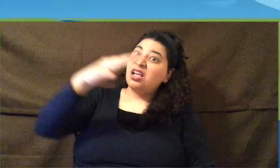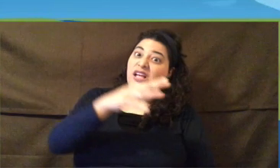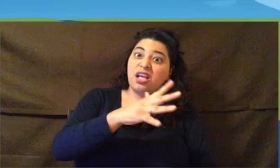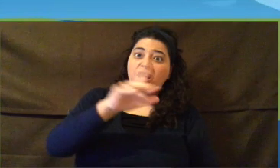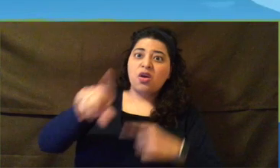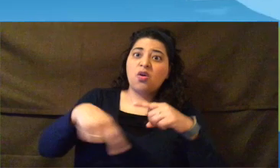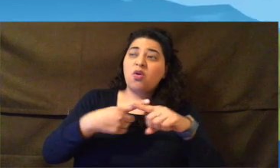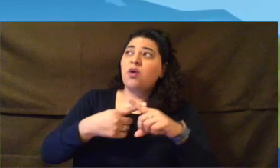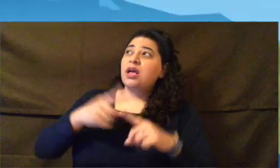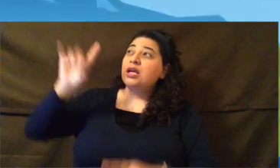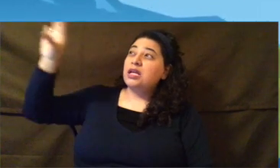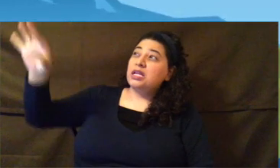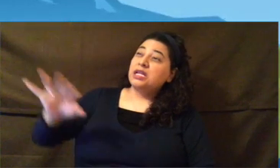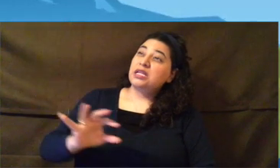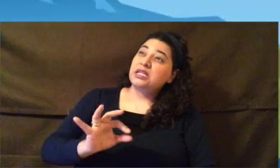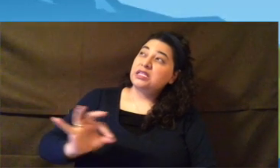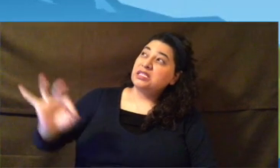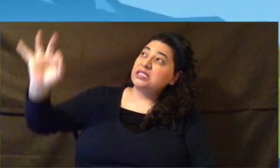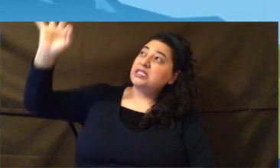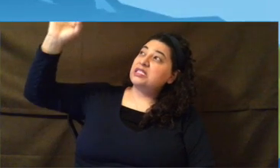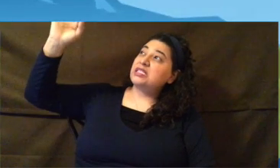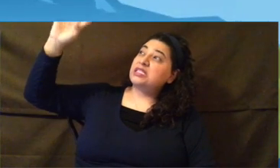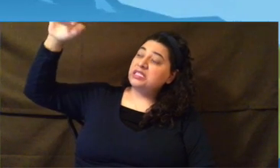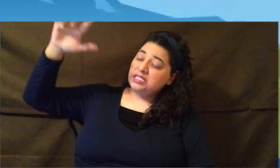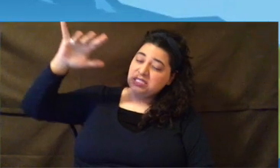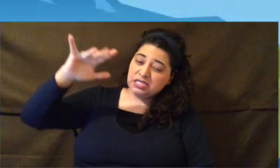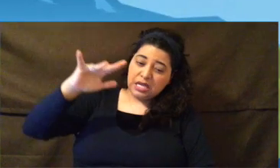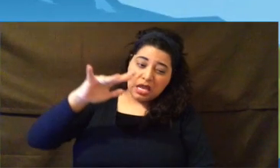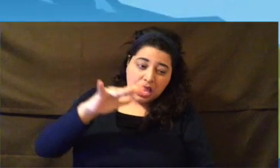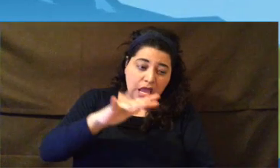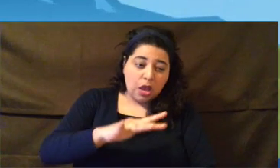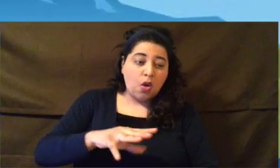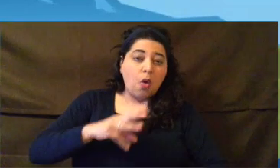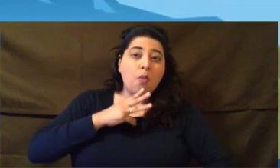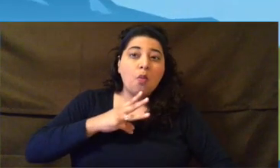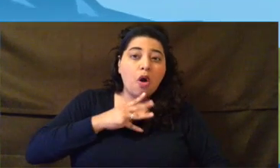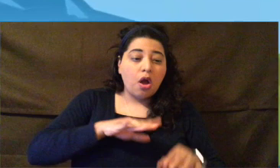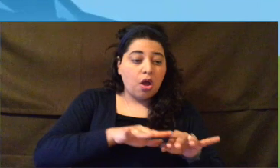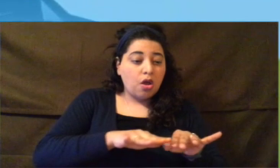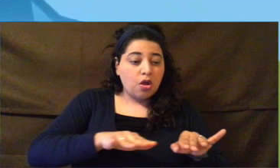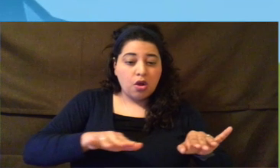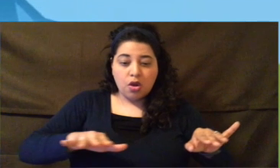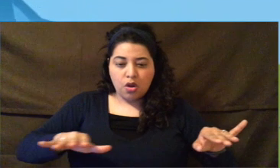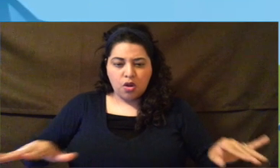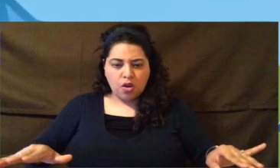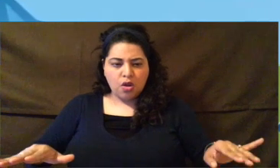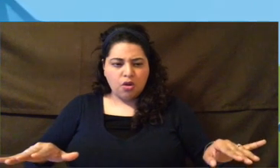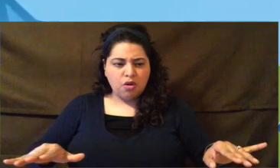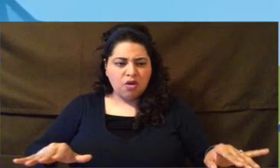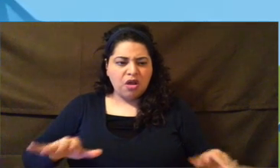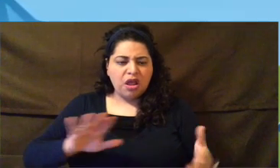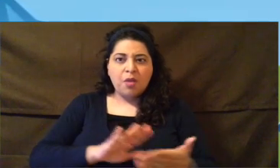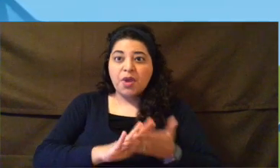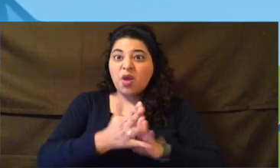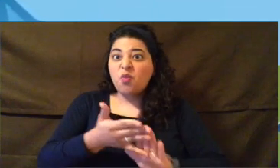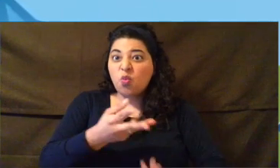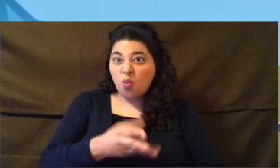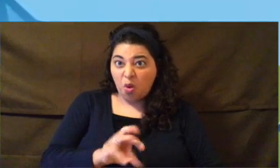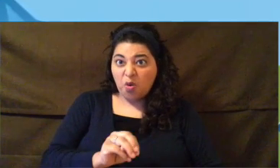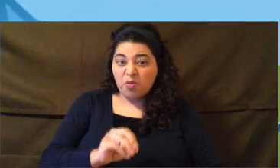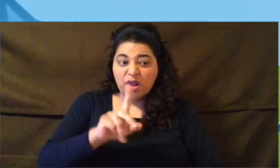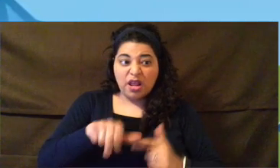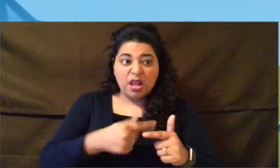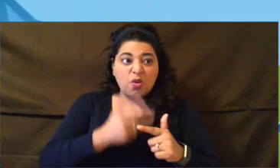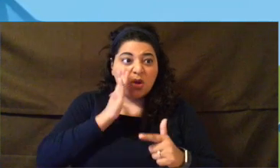water on the Earth's surface, the heat of the sun warms the water, turning it into an invisible gas called water vapor. This